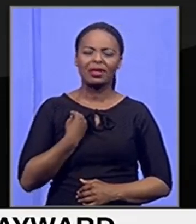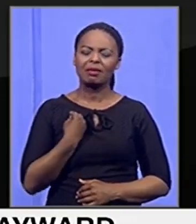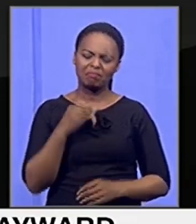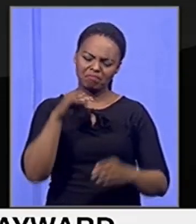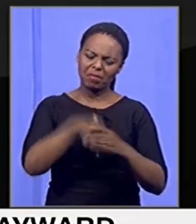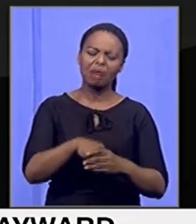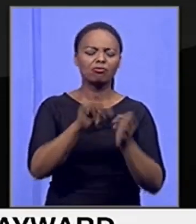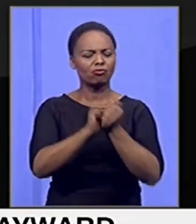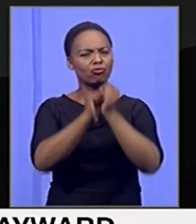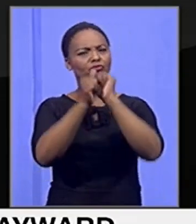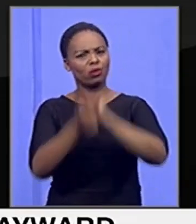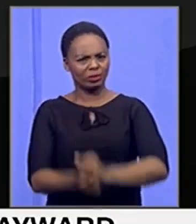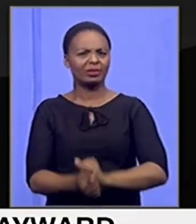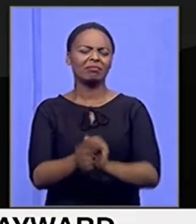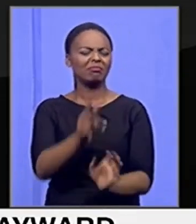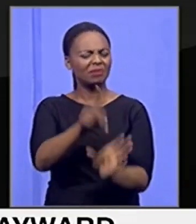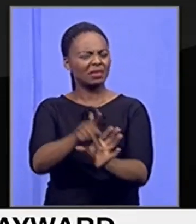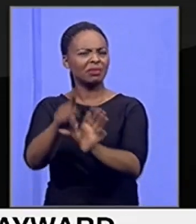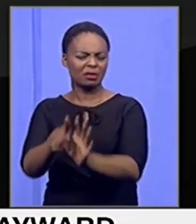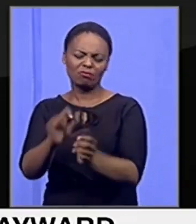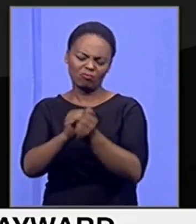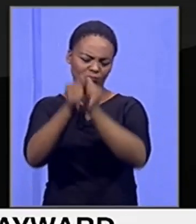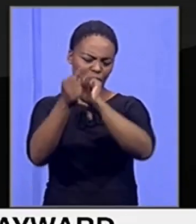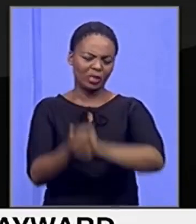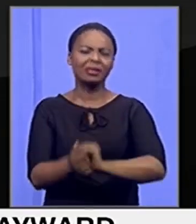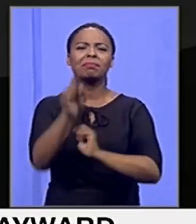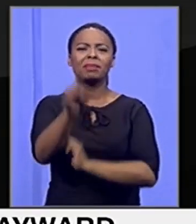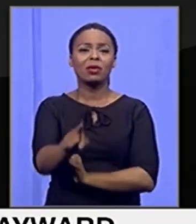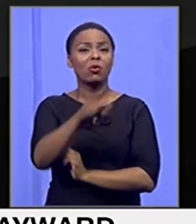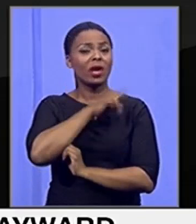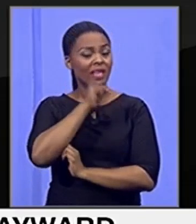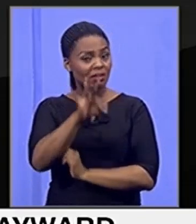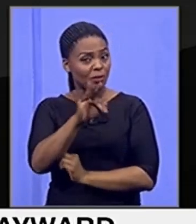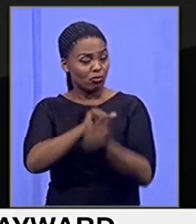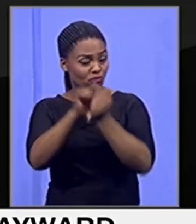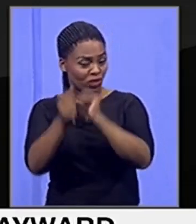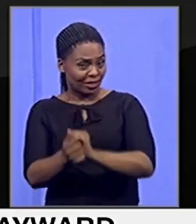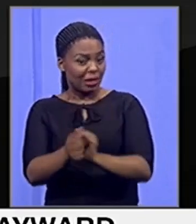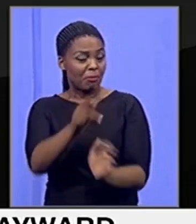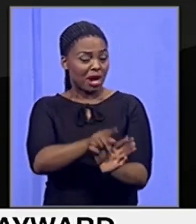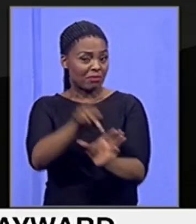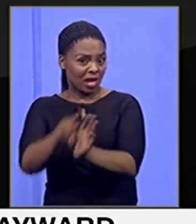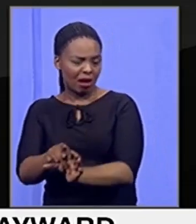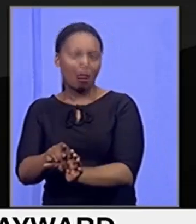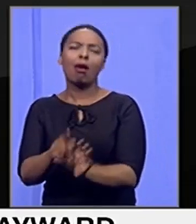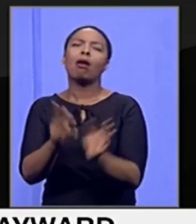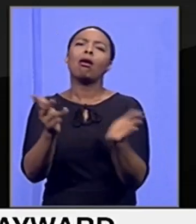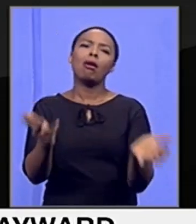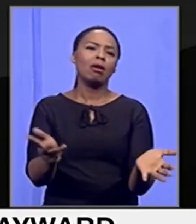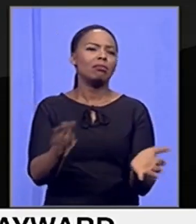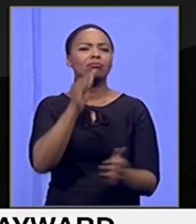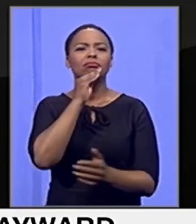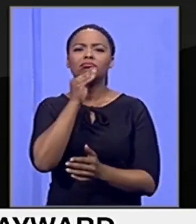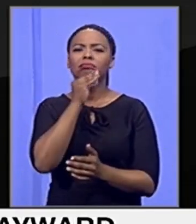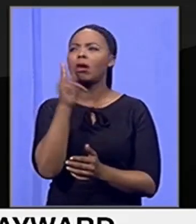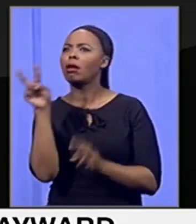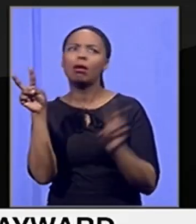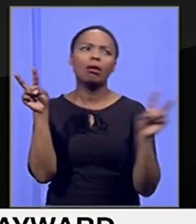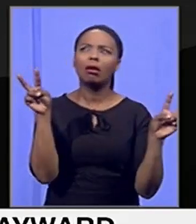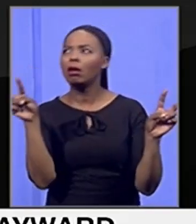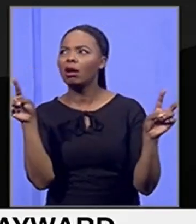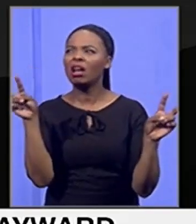dipapadi ka gore ga o tsene ka gara dipapadi o ka se kgone go lebelela ka mo mathoko wa bona